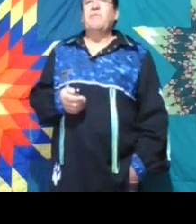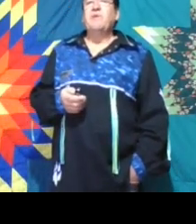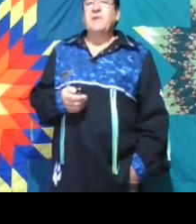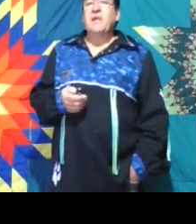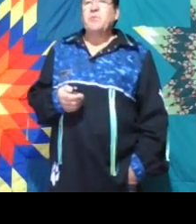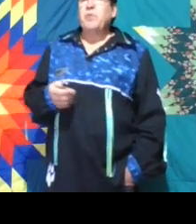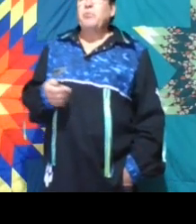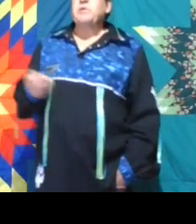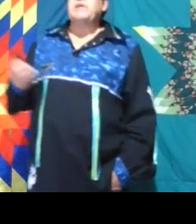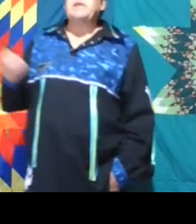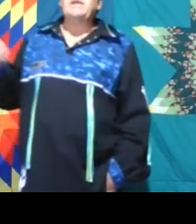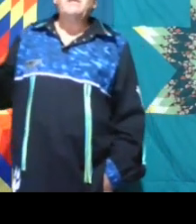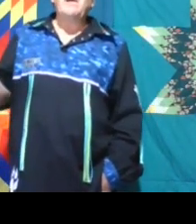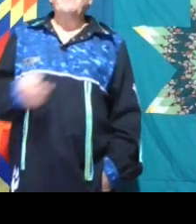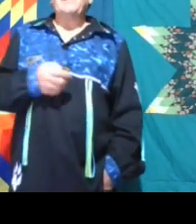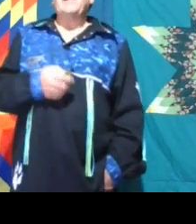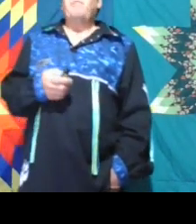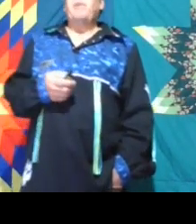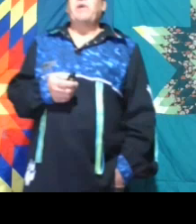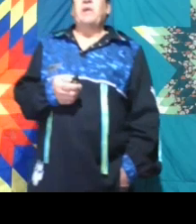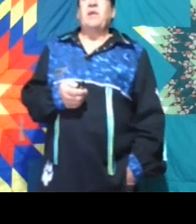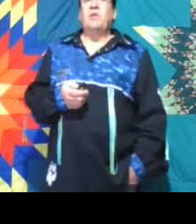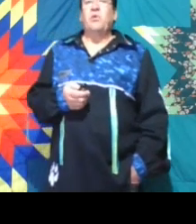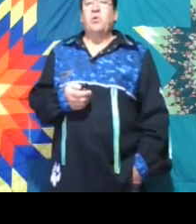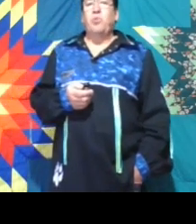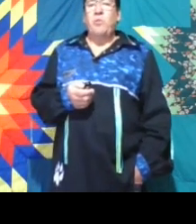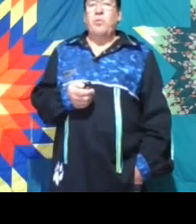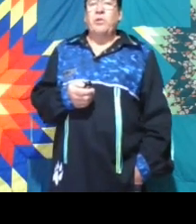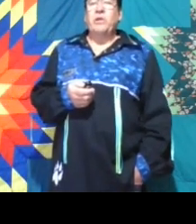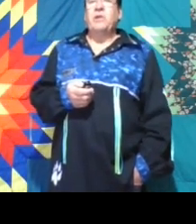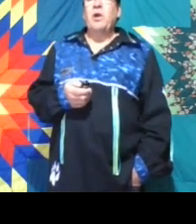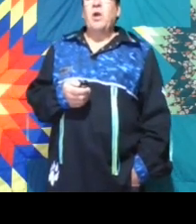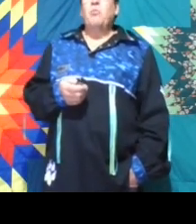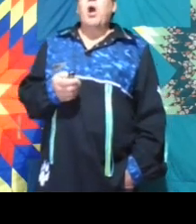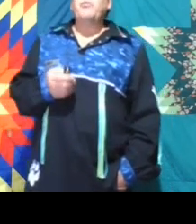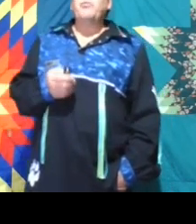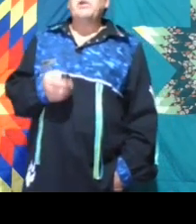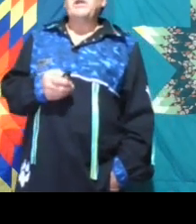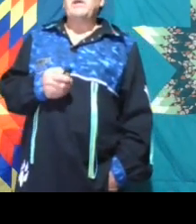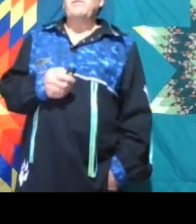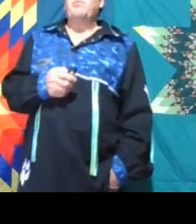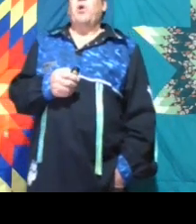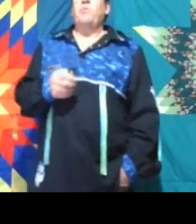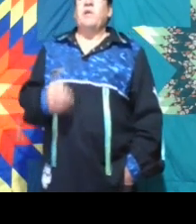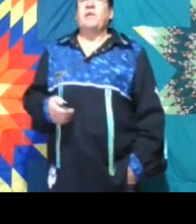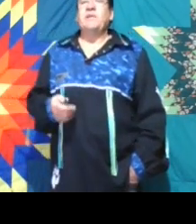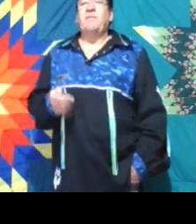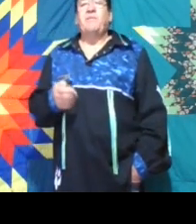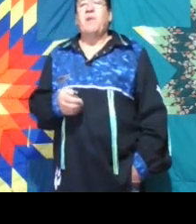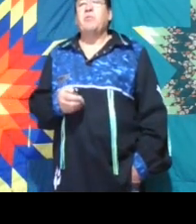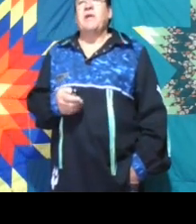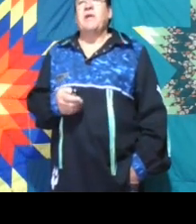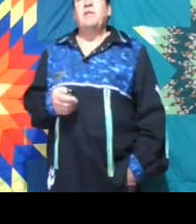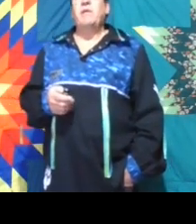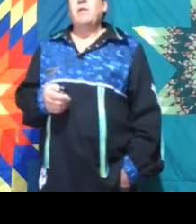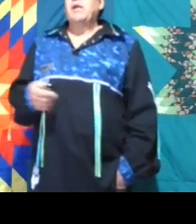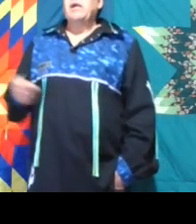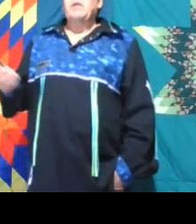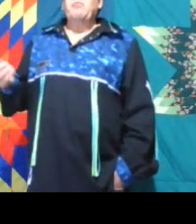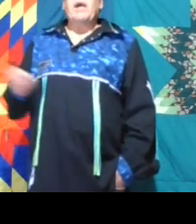levels for First Nation people still have a significantly lower probability of employment at